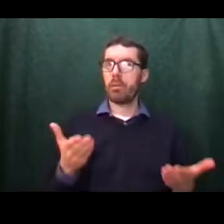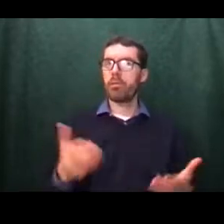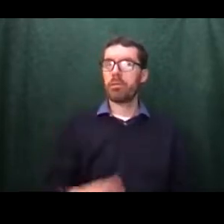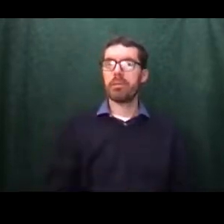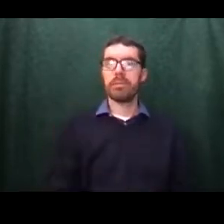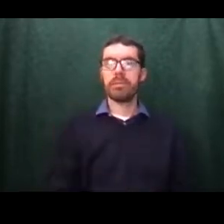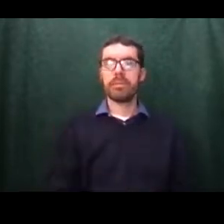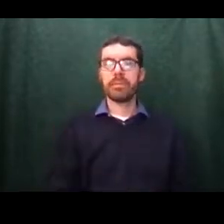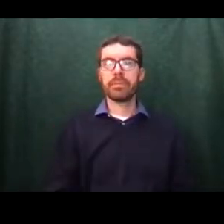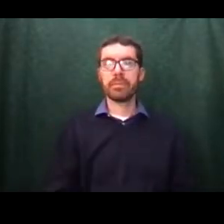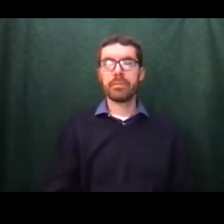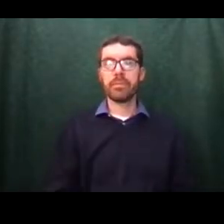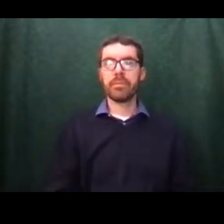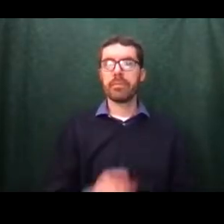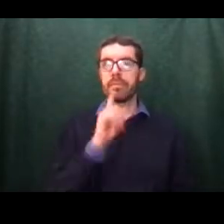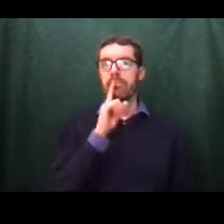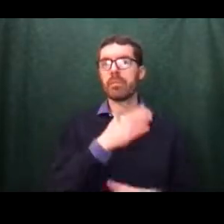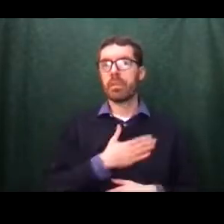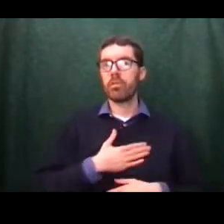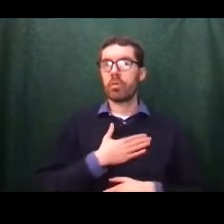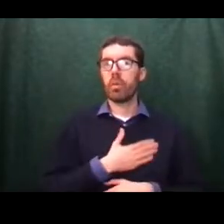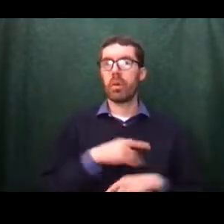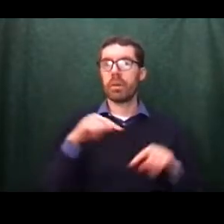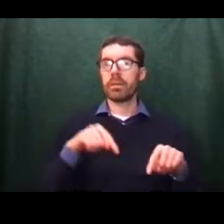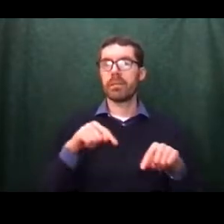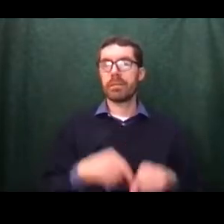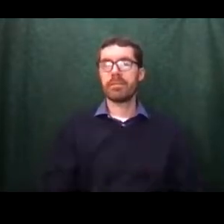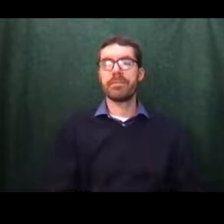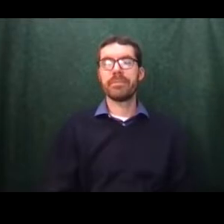Good. I just really enjoy doing this. So.